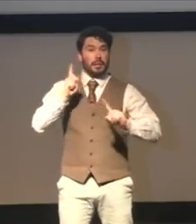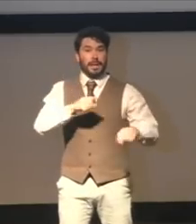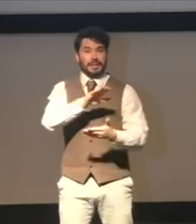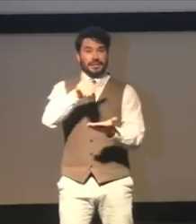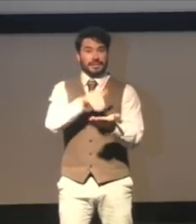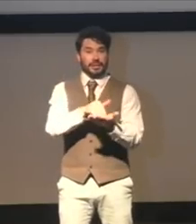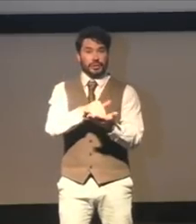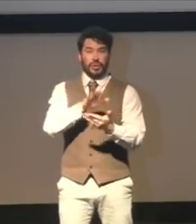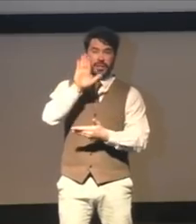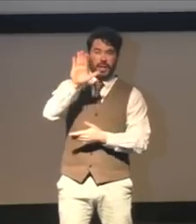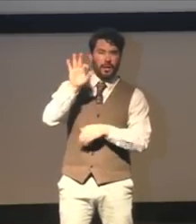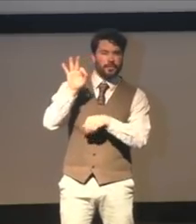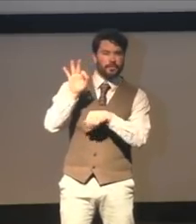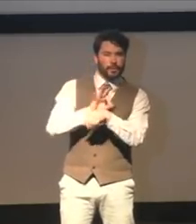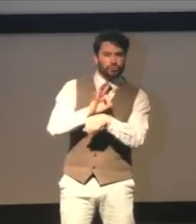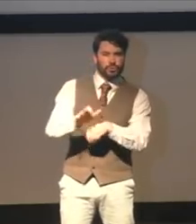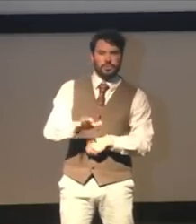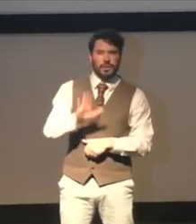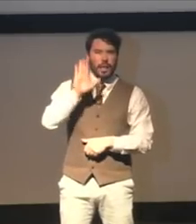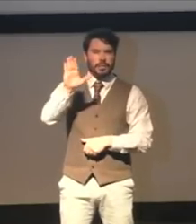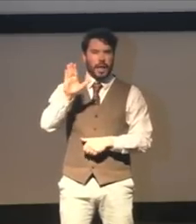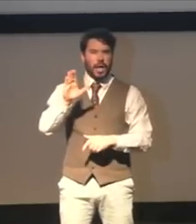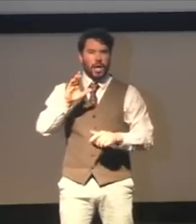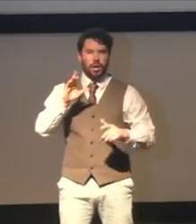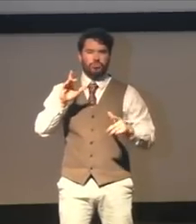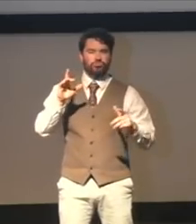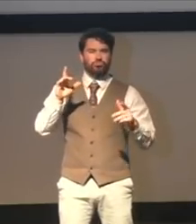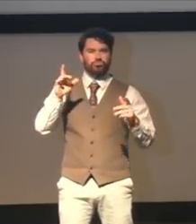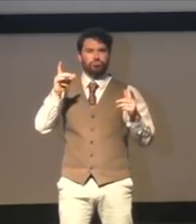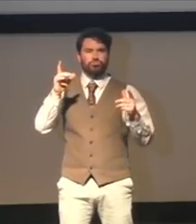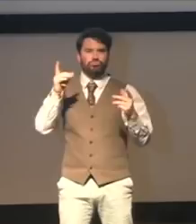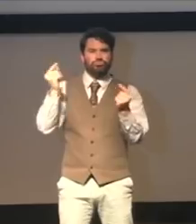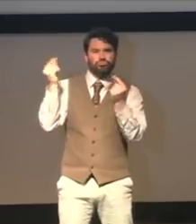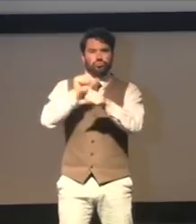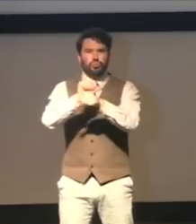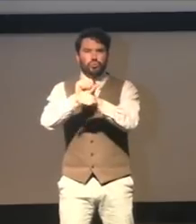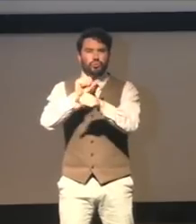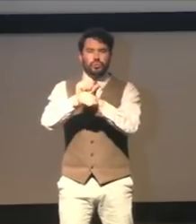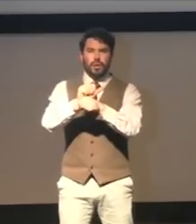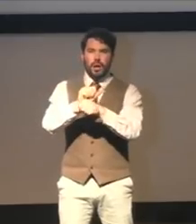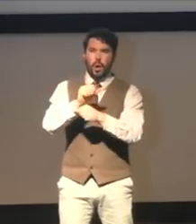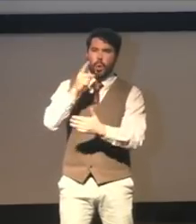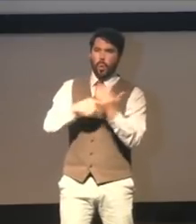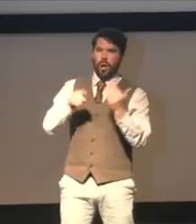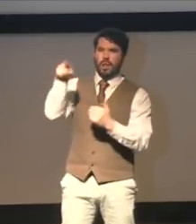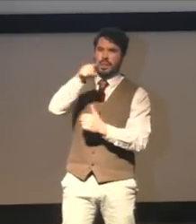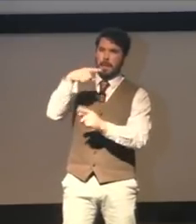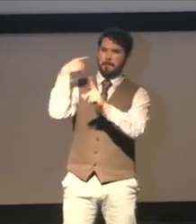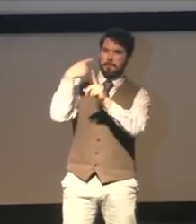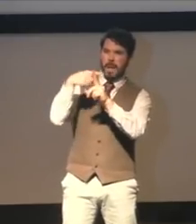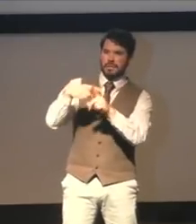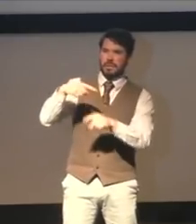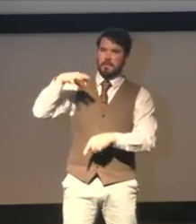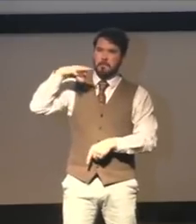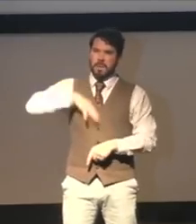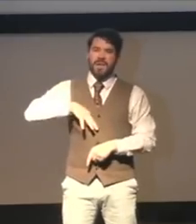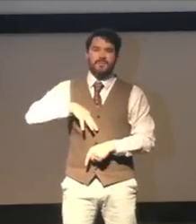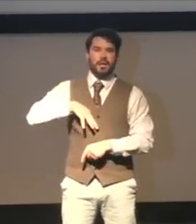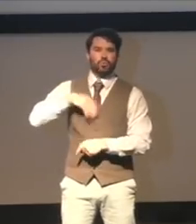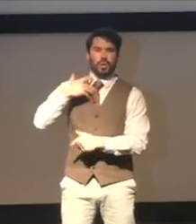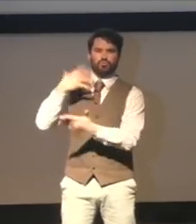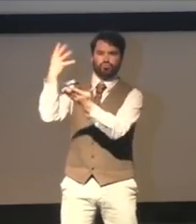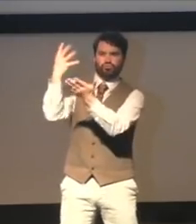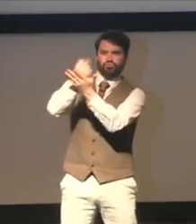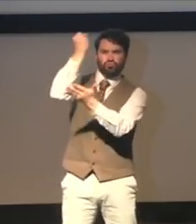command center, we need to take what was best of the command center and insert that into our daily management